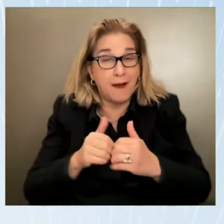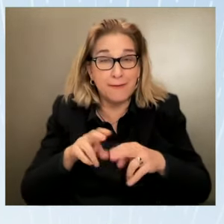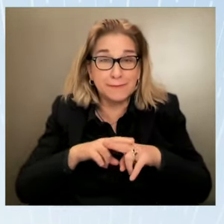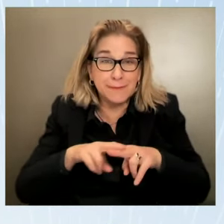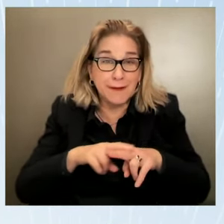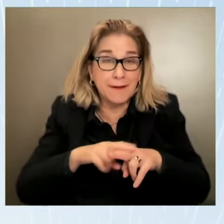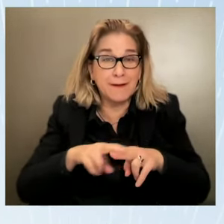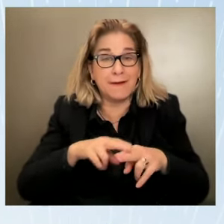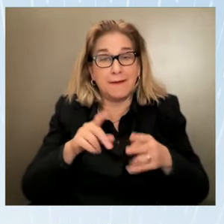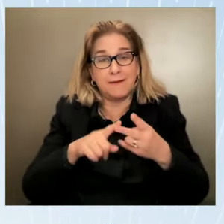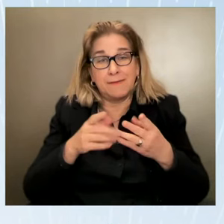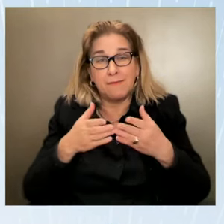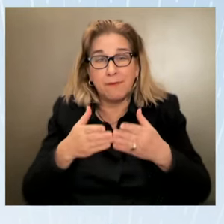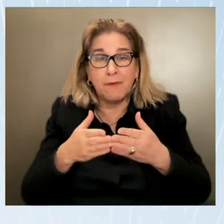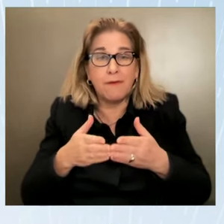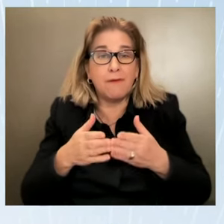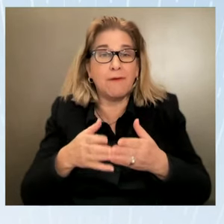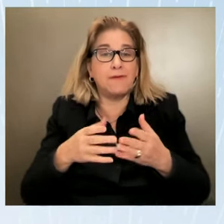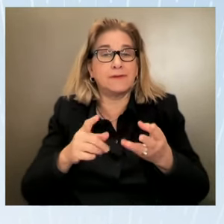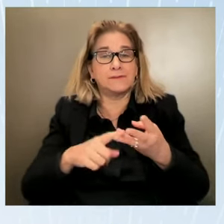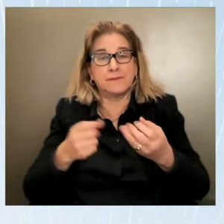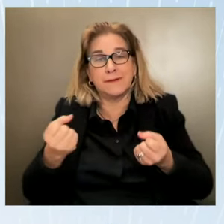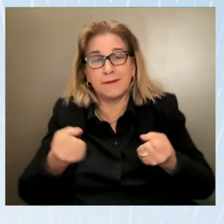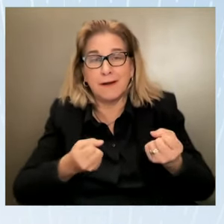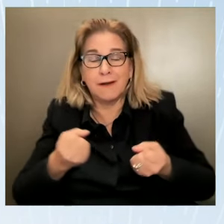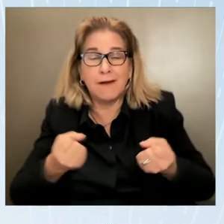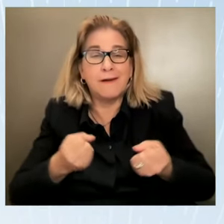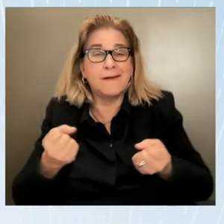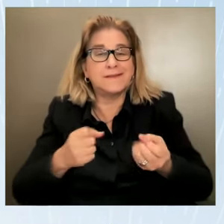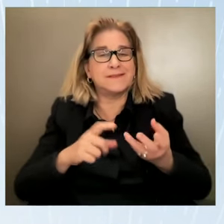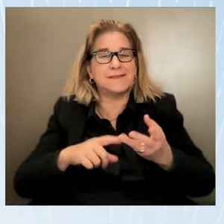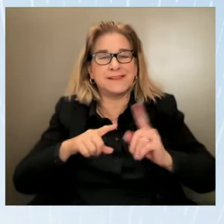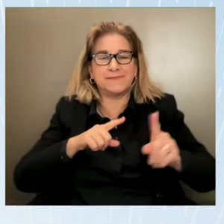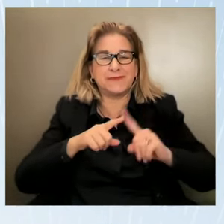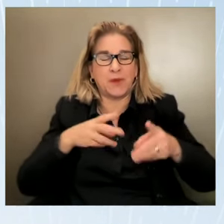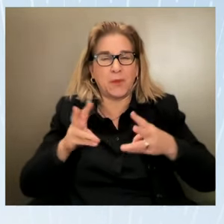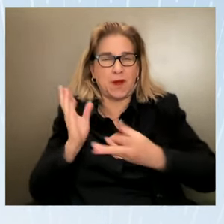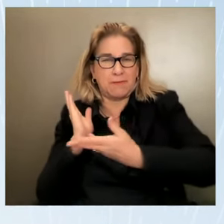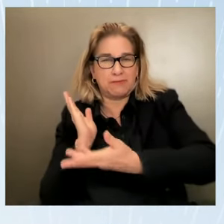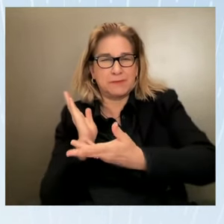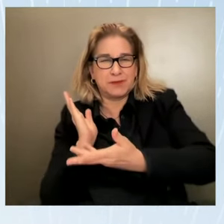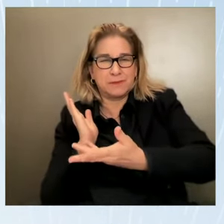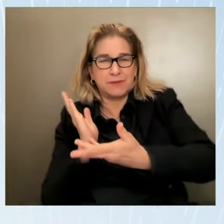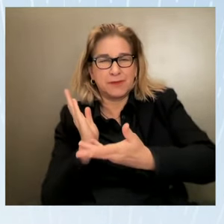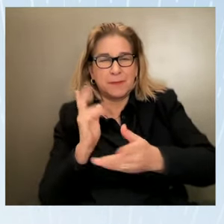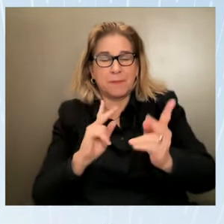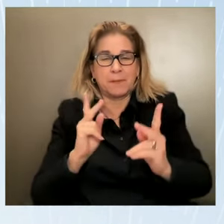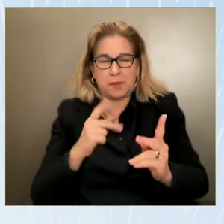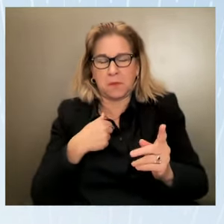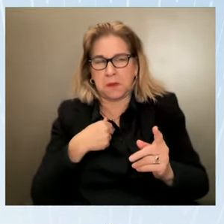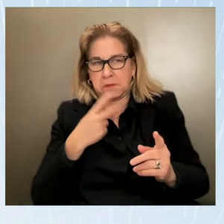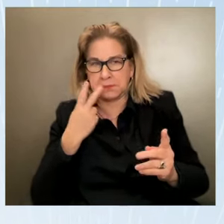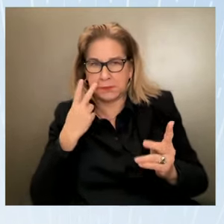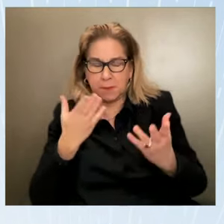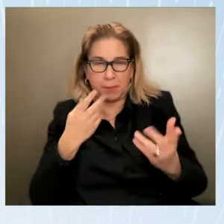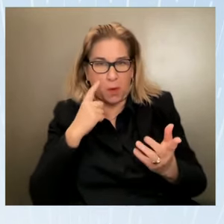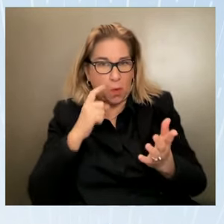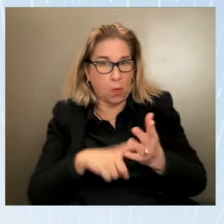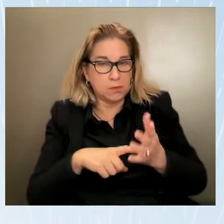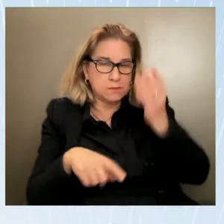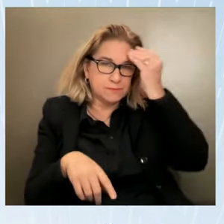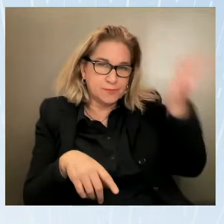instances of human trafficking, as in the case that Secretary Mayorkas described. If those transportation and